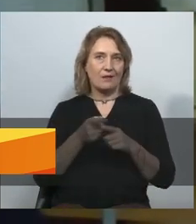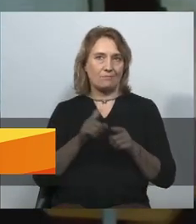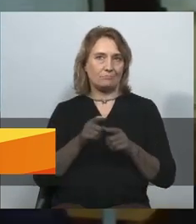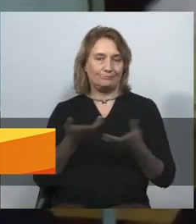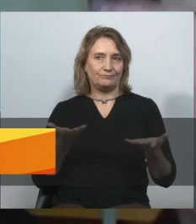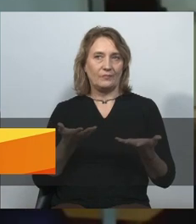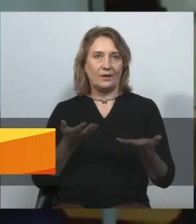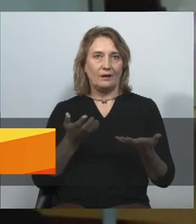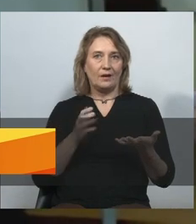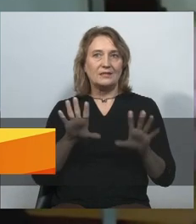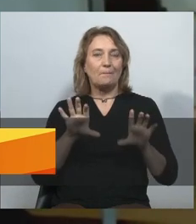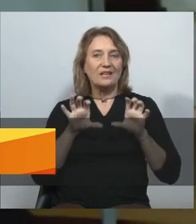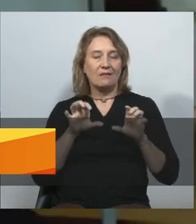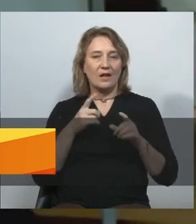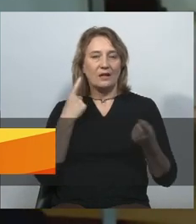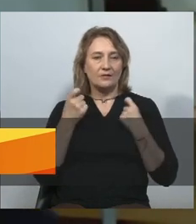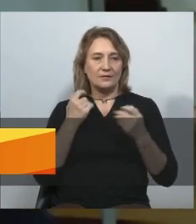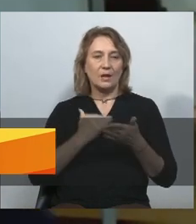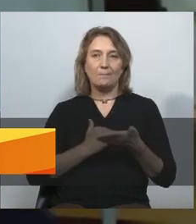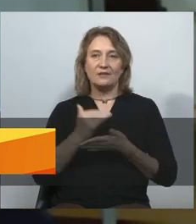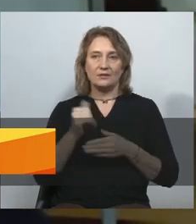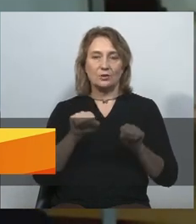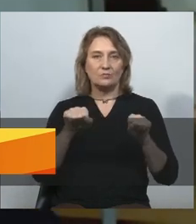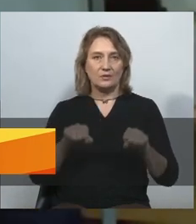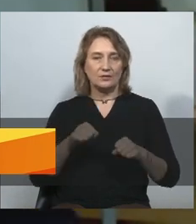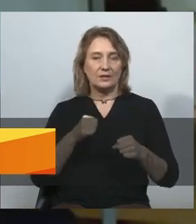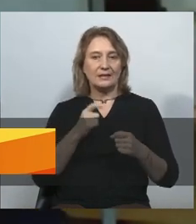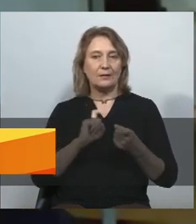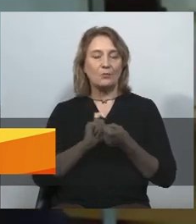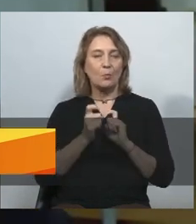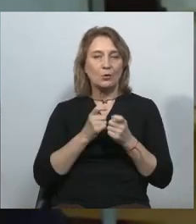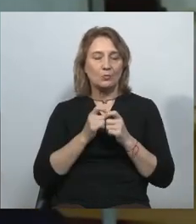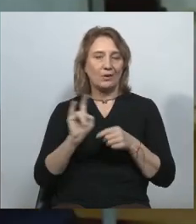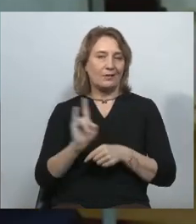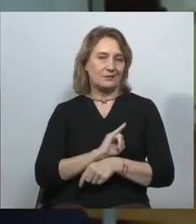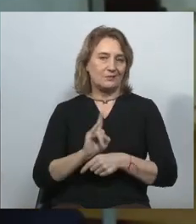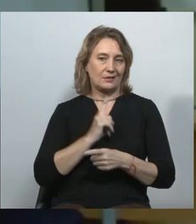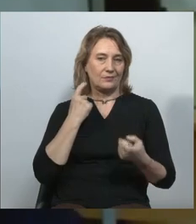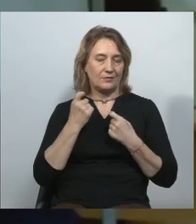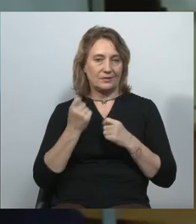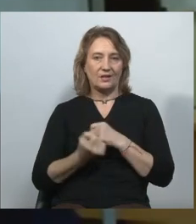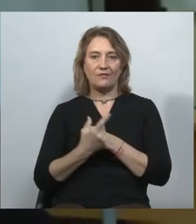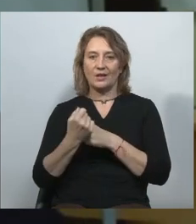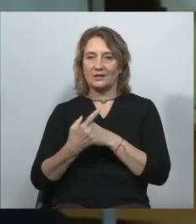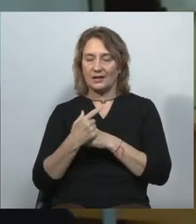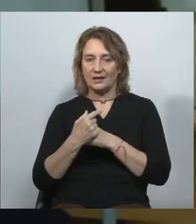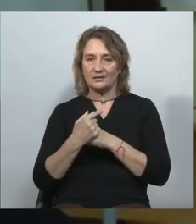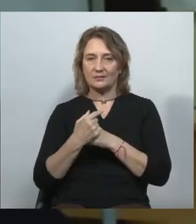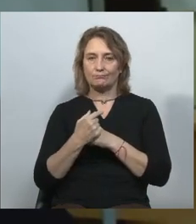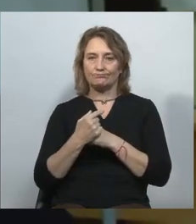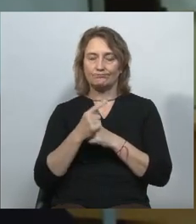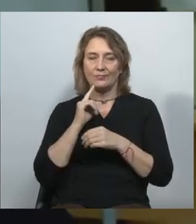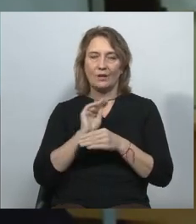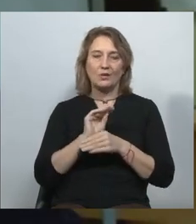the information, and that way increase their capacity to fighting disinformation, detect fakes in